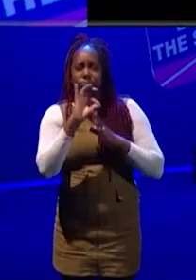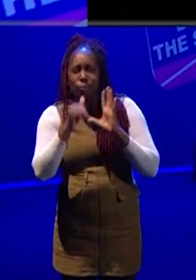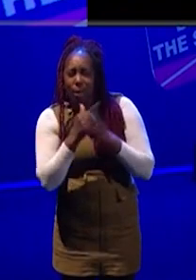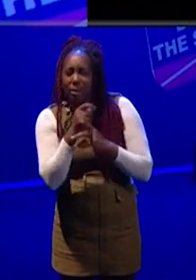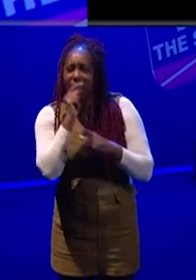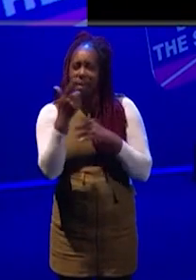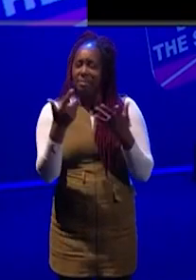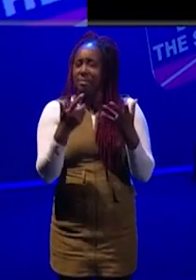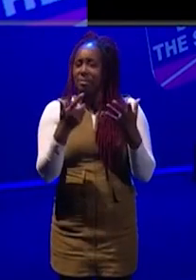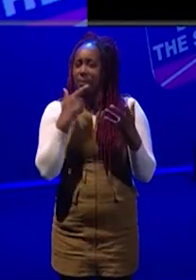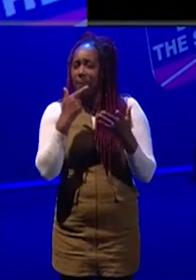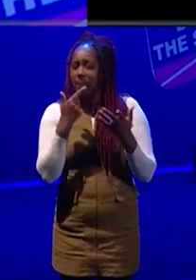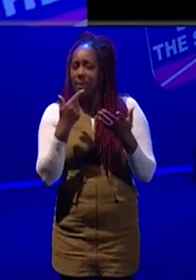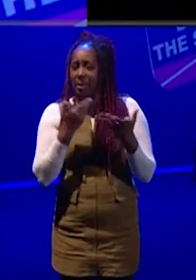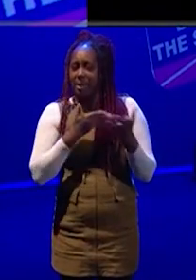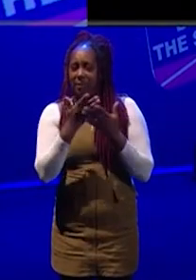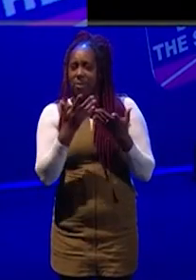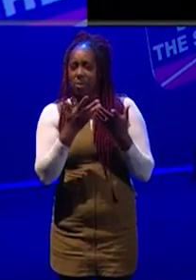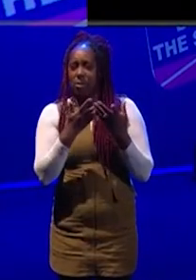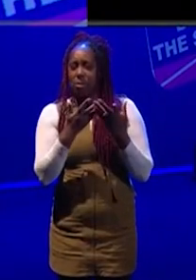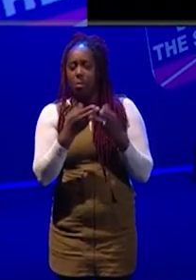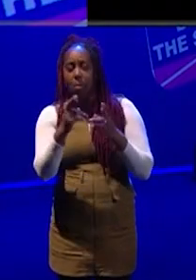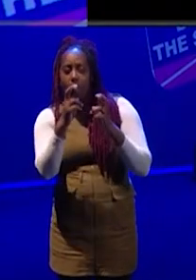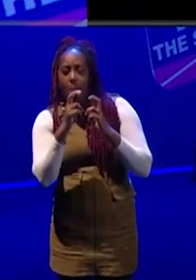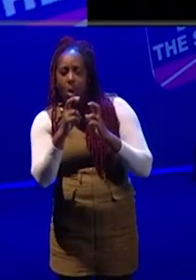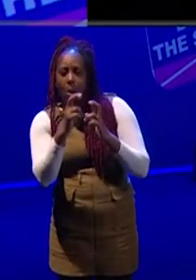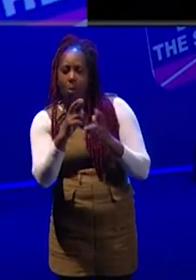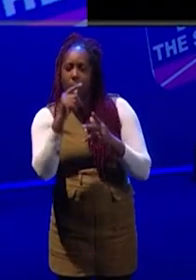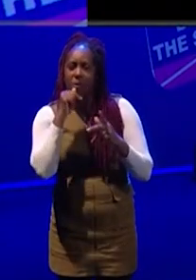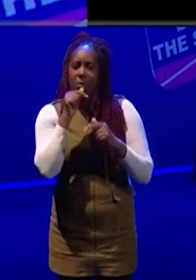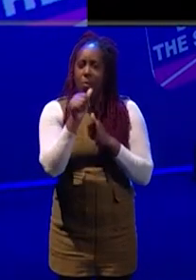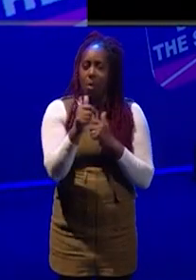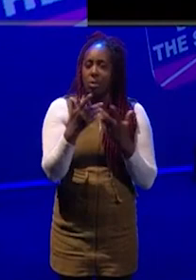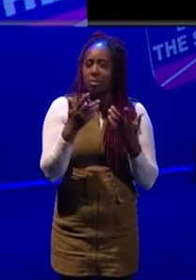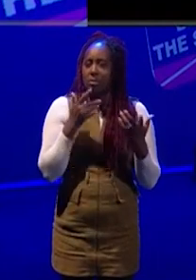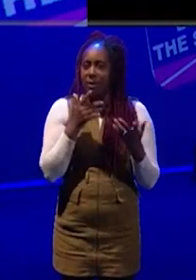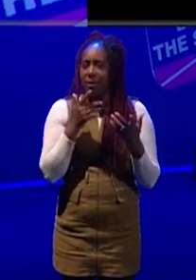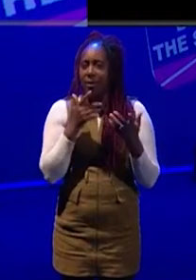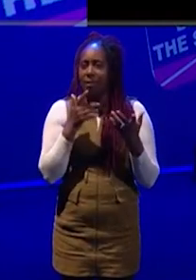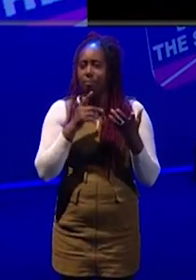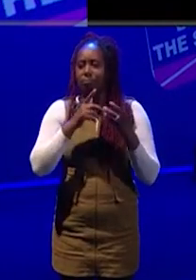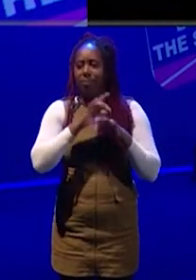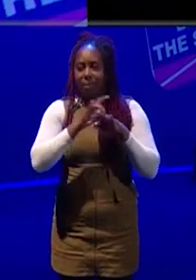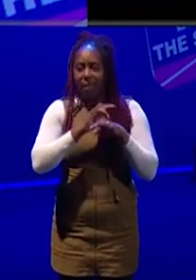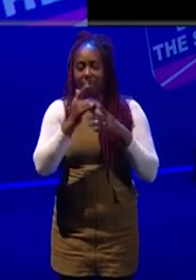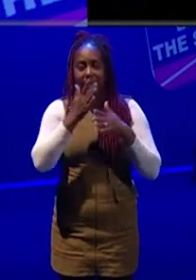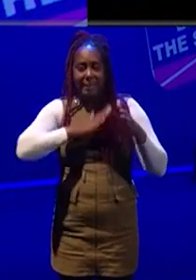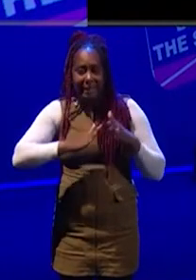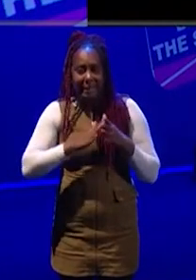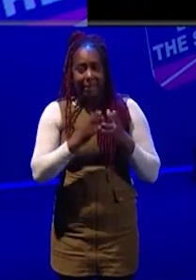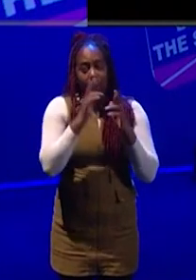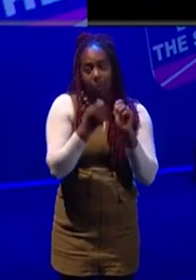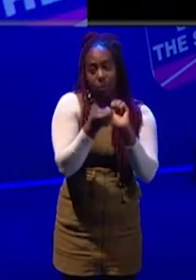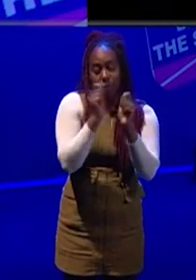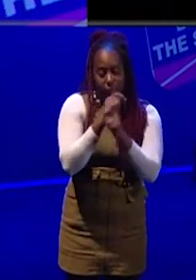conversations have you had that have given you insight or hope about what the industry could or now change? I'll